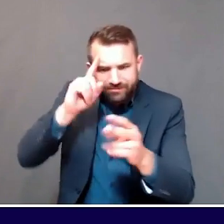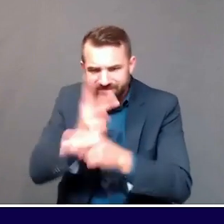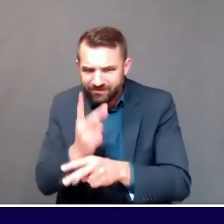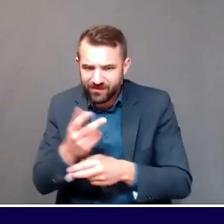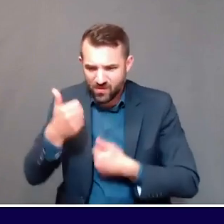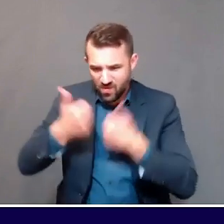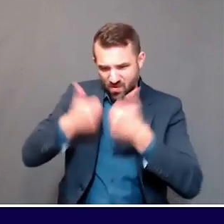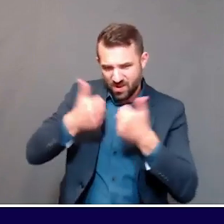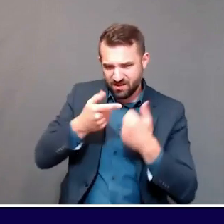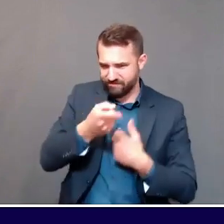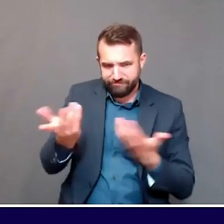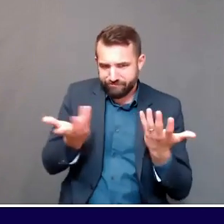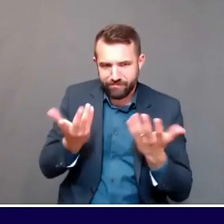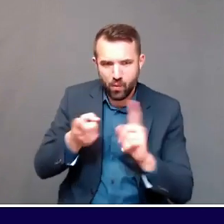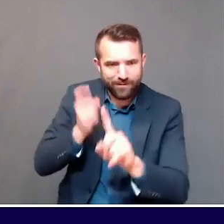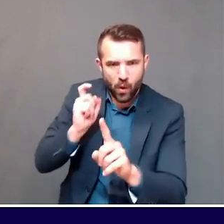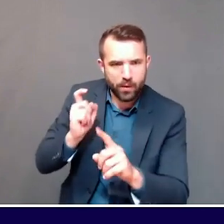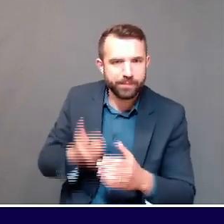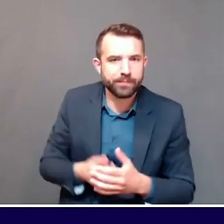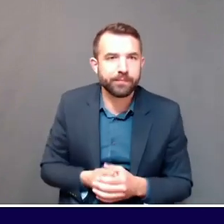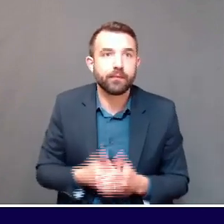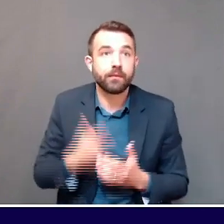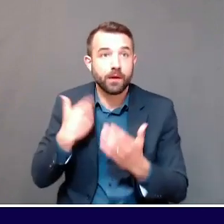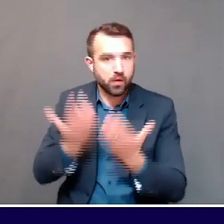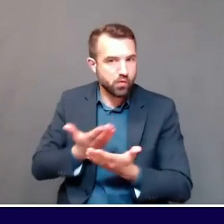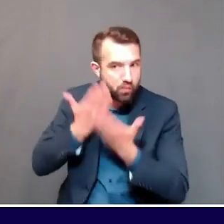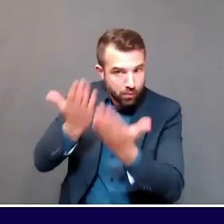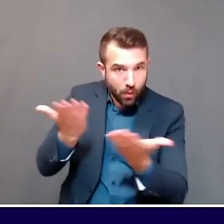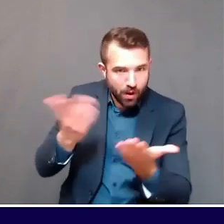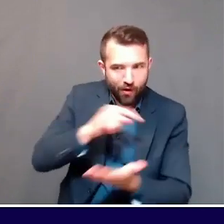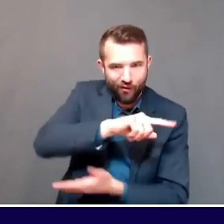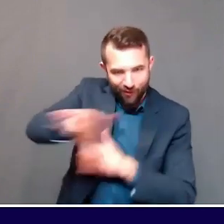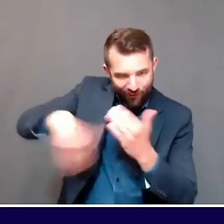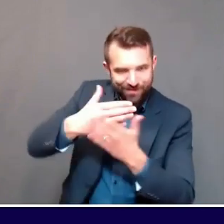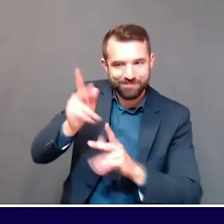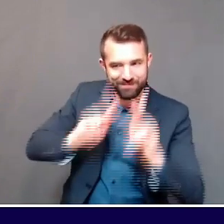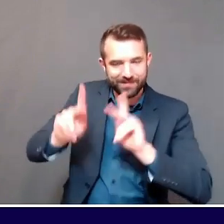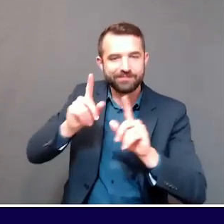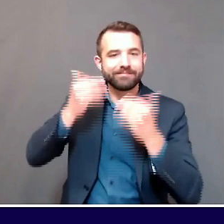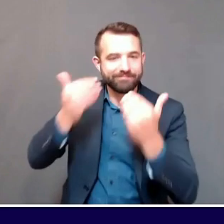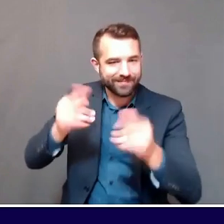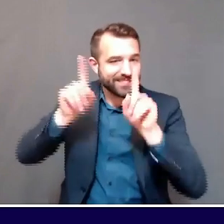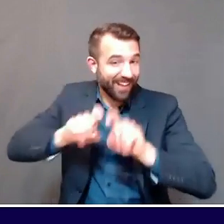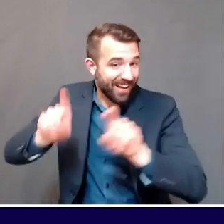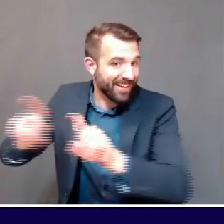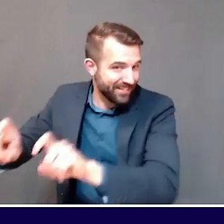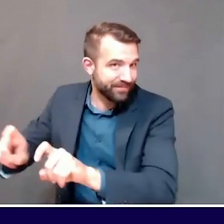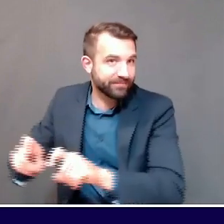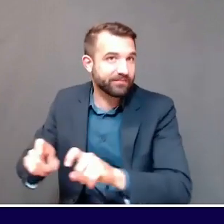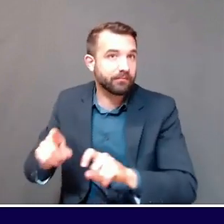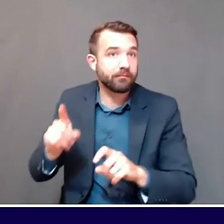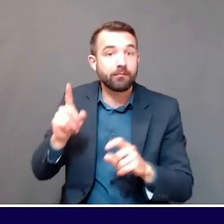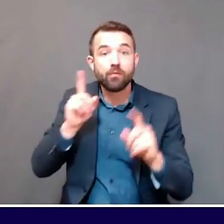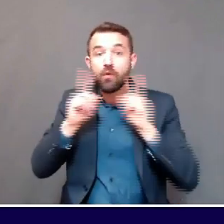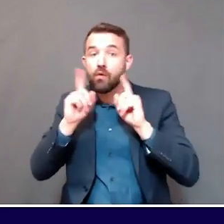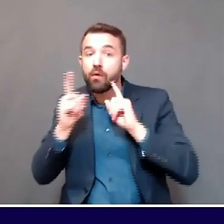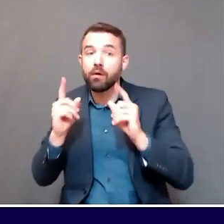including recommending universal testing, is underway, and as updates evolve, we'll certainly be able to provide them for